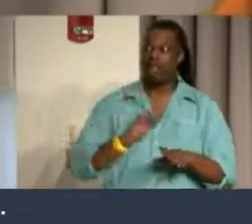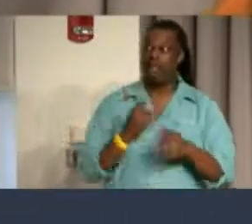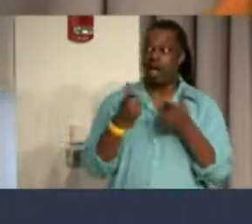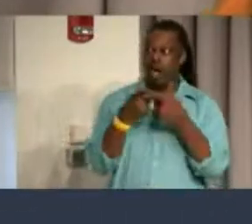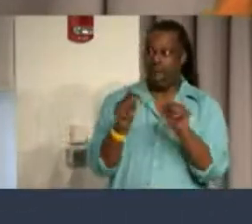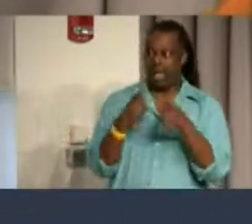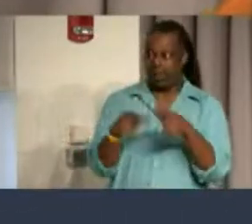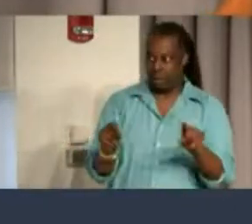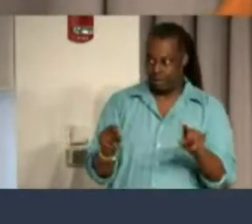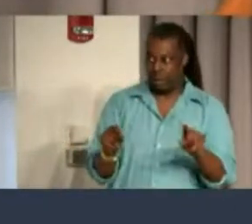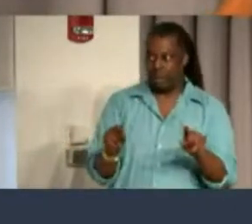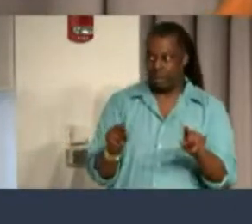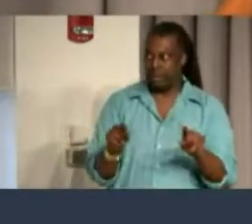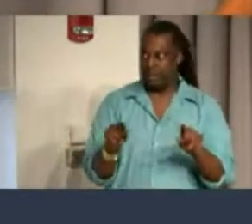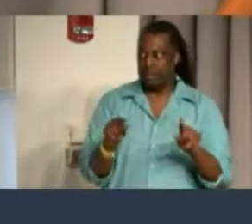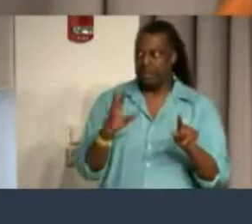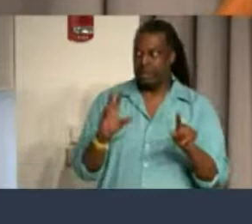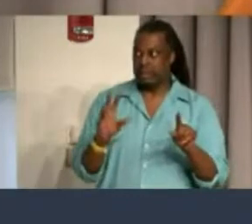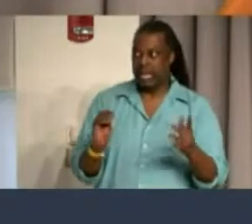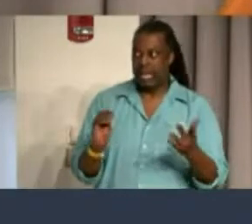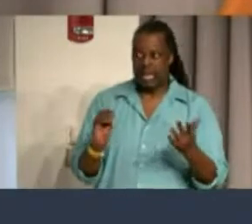heart.